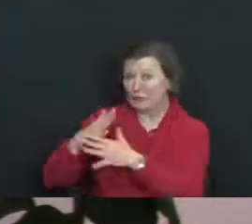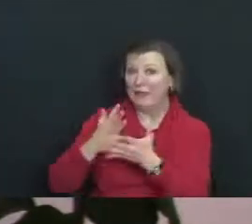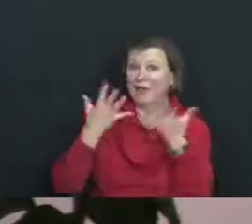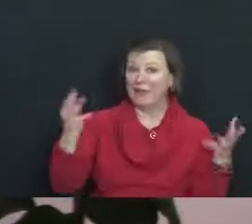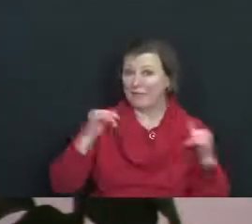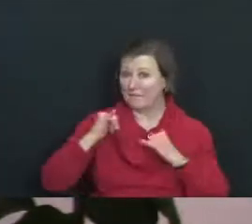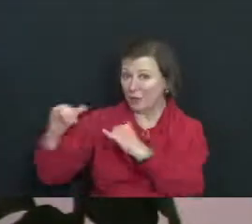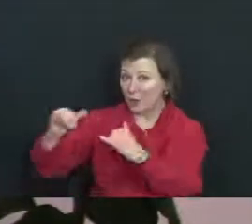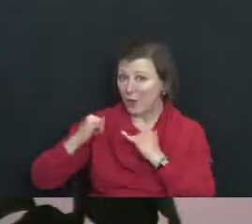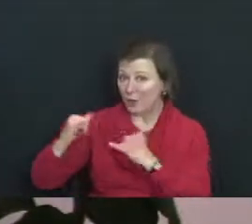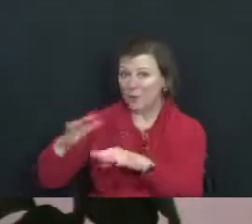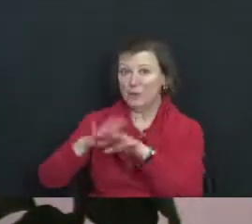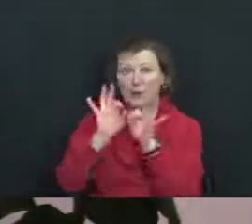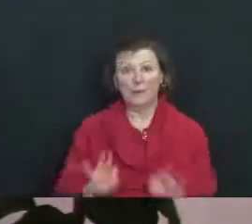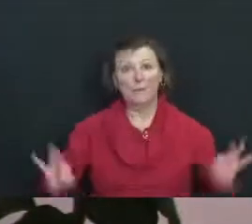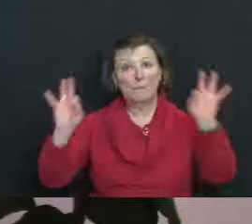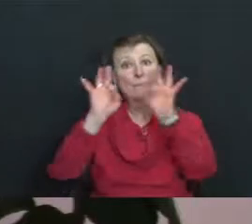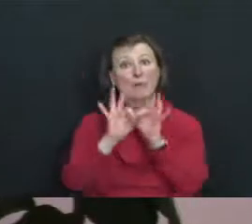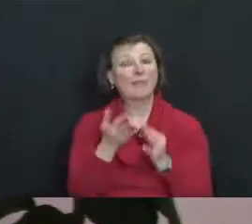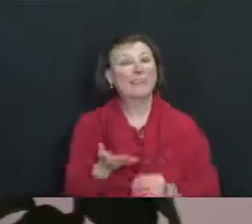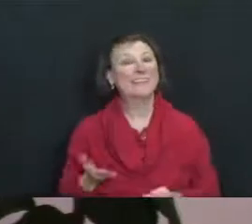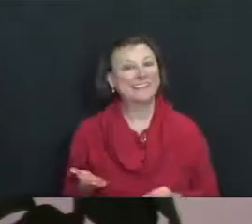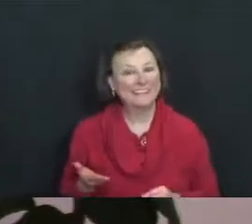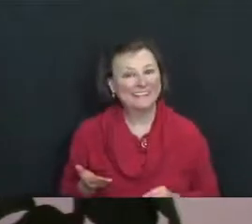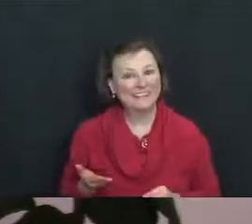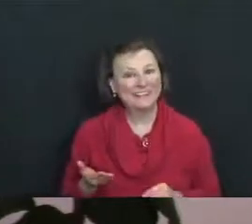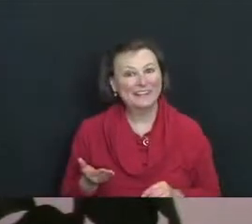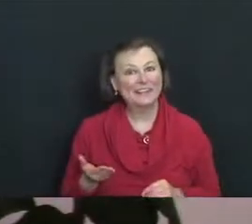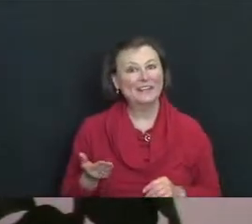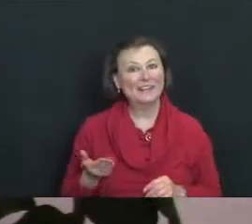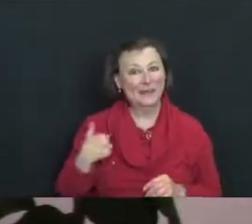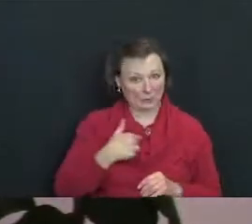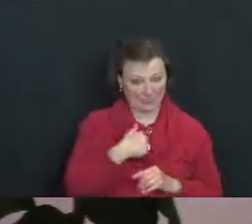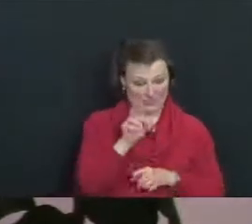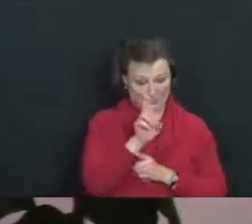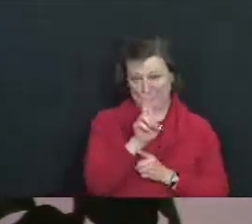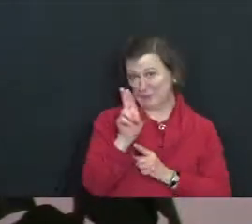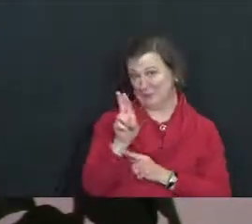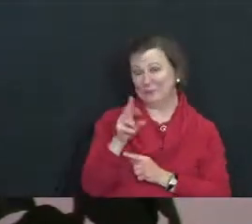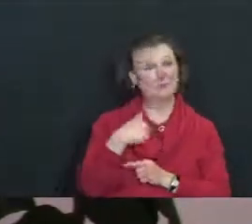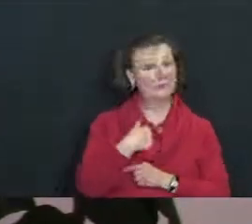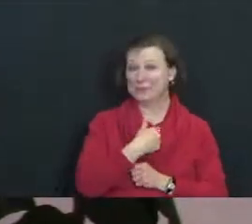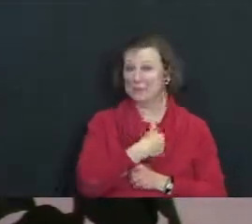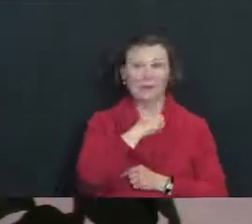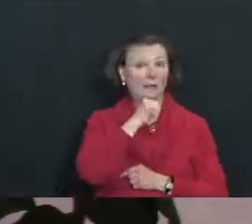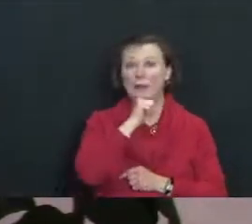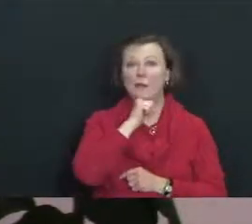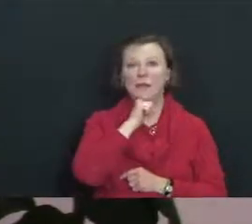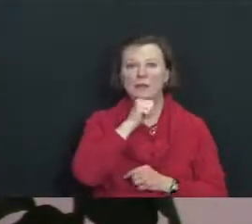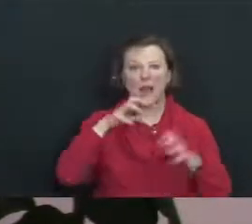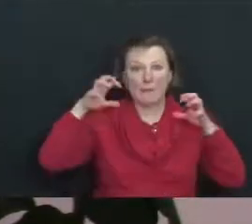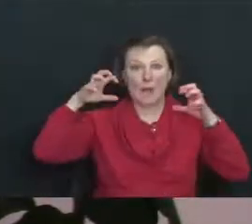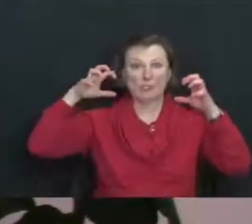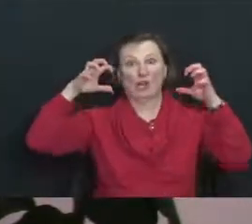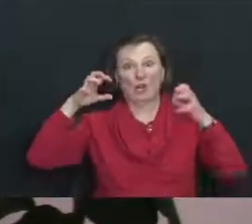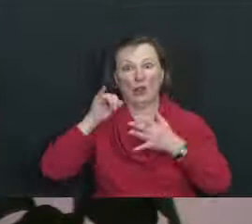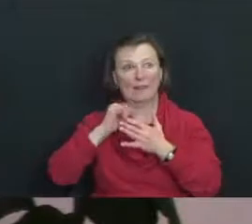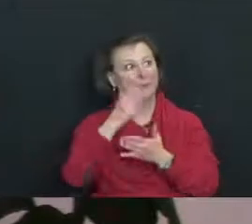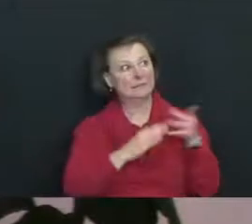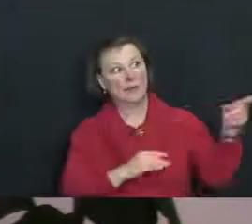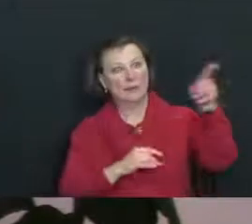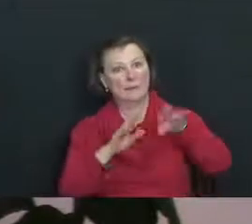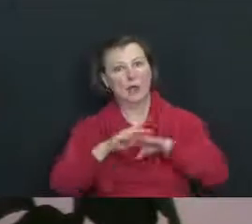on important matters, and that we, Unitarian Universalists, are not really the monsters that some on